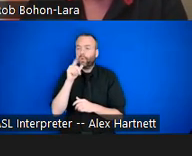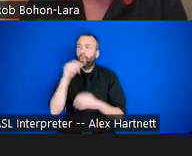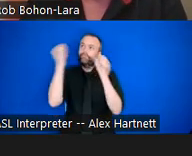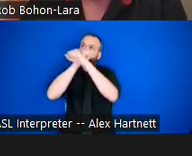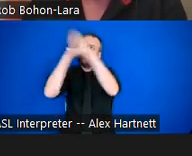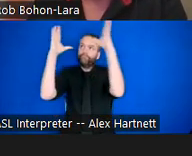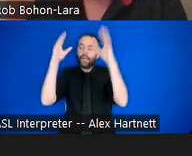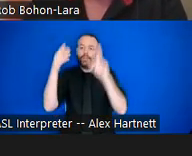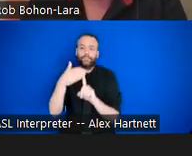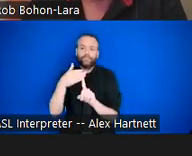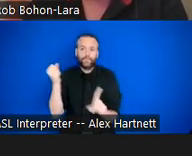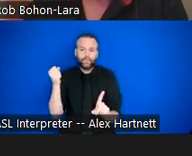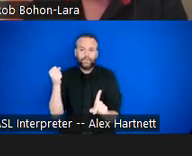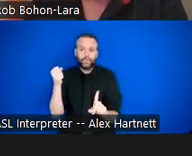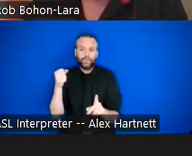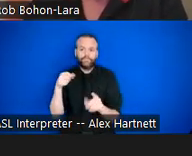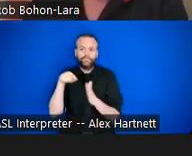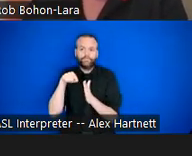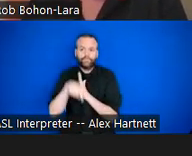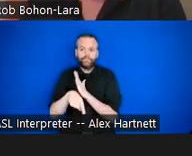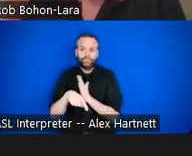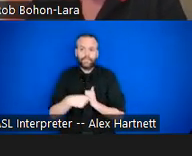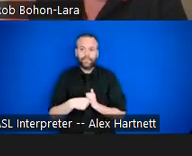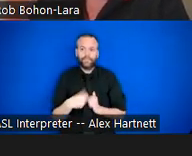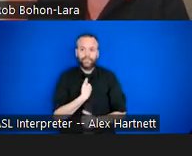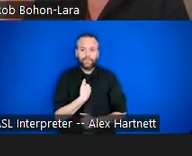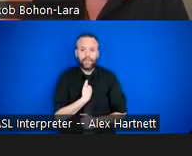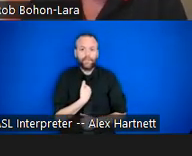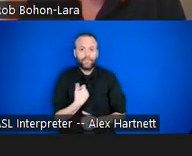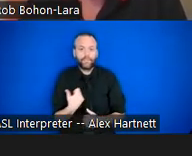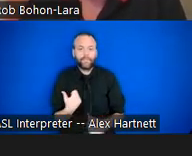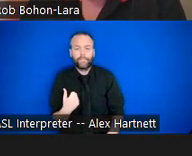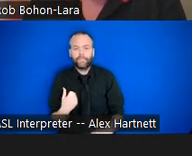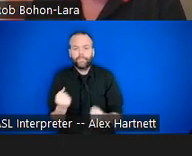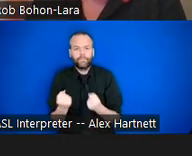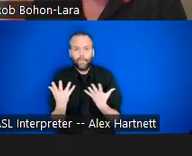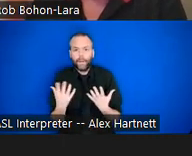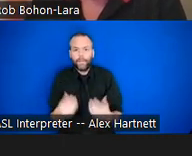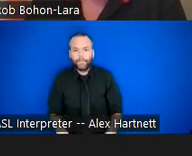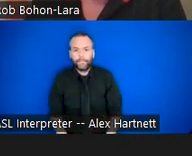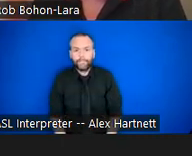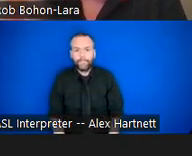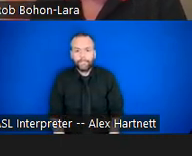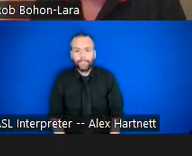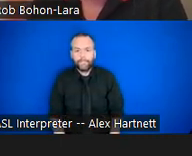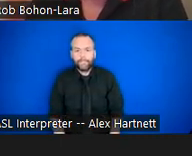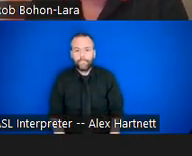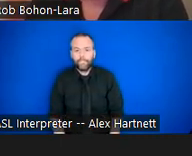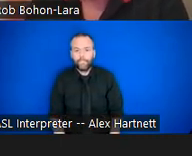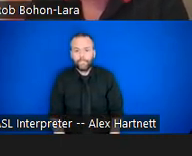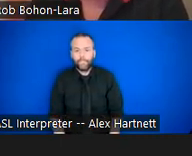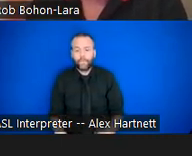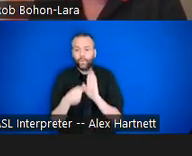7, 45% of LGBTQ people have had